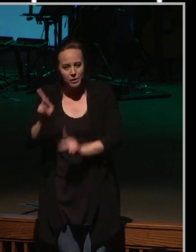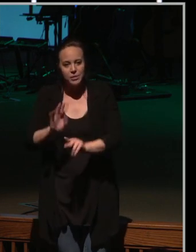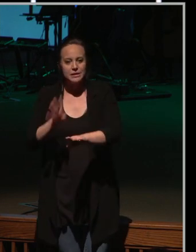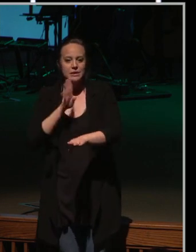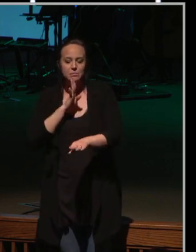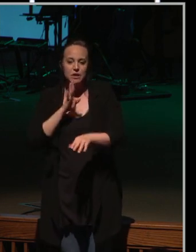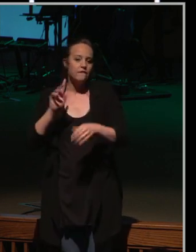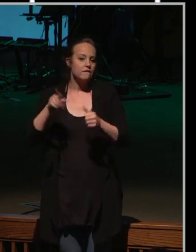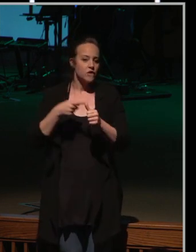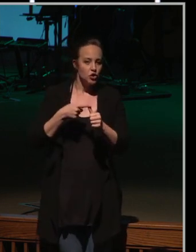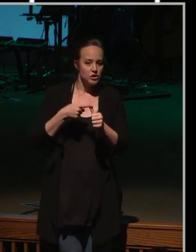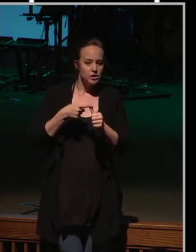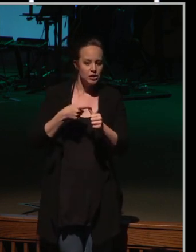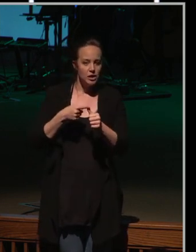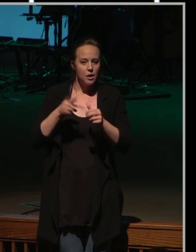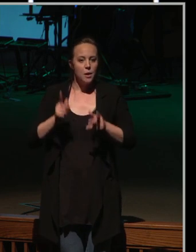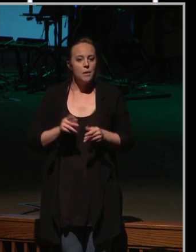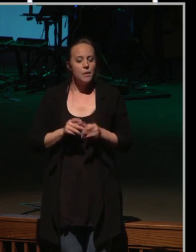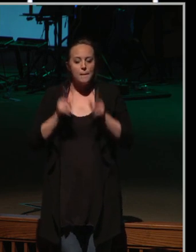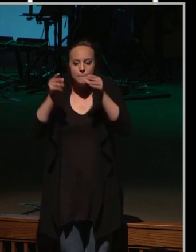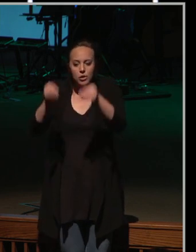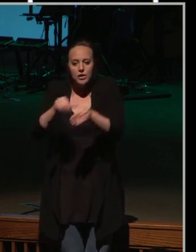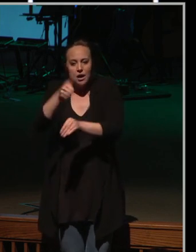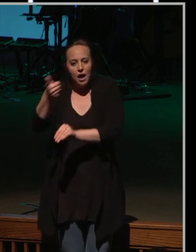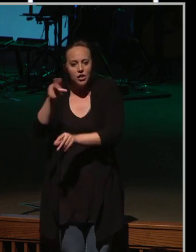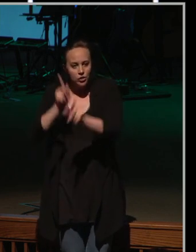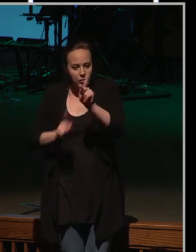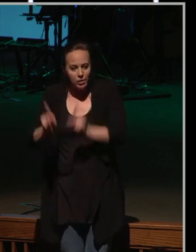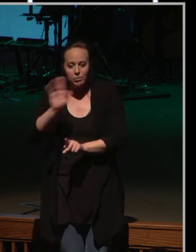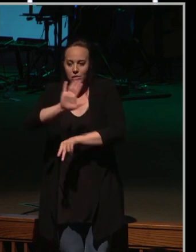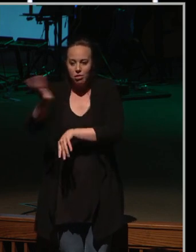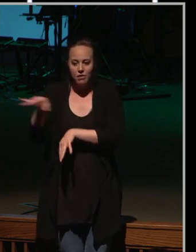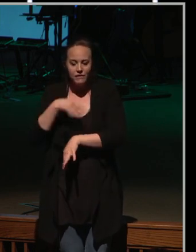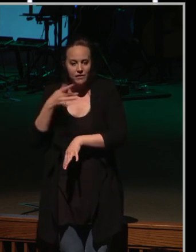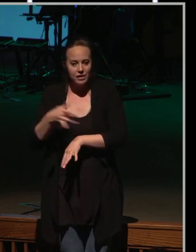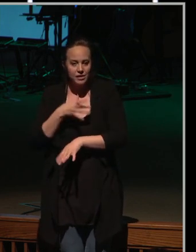to be patient, long-suffering, to bear with one another.